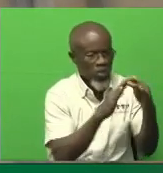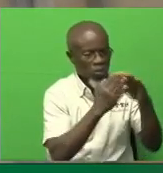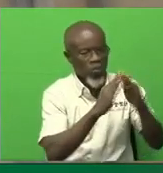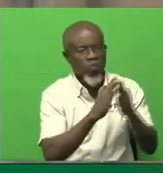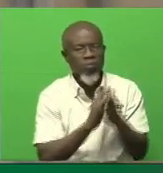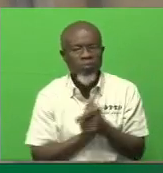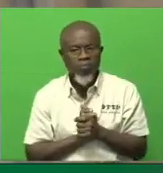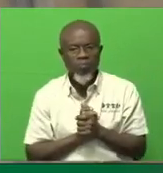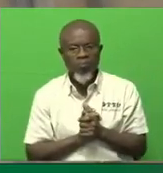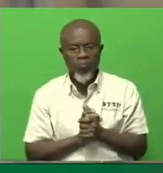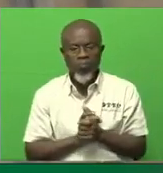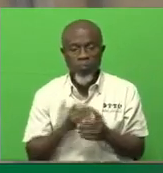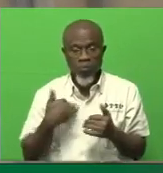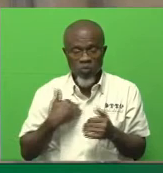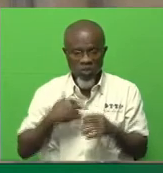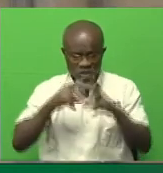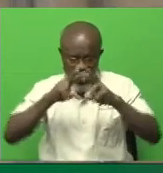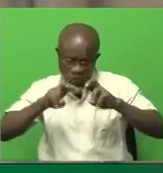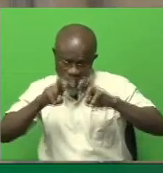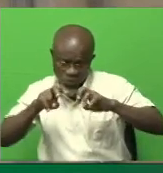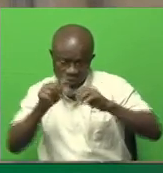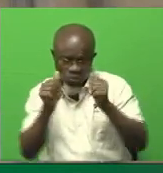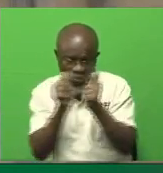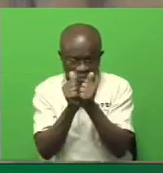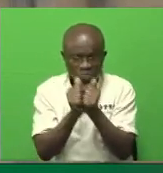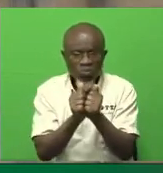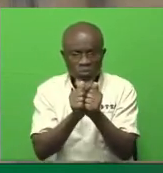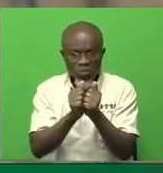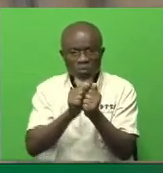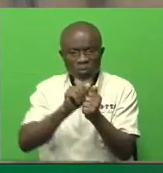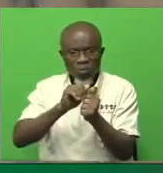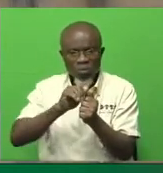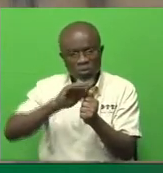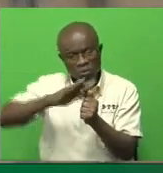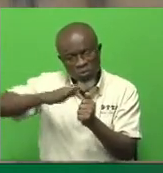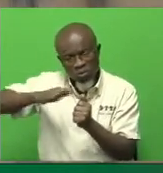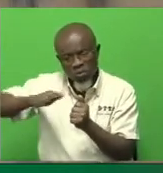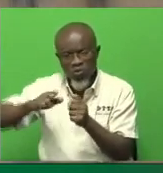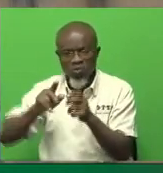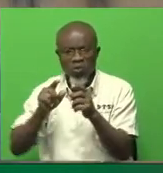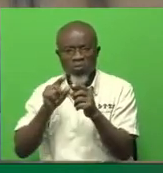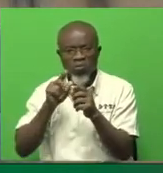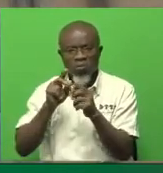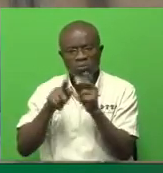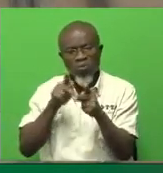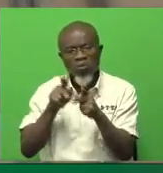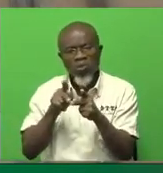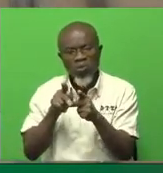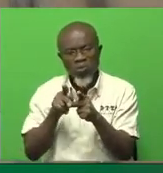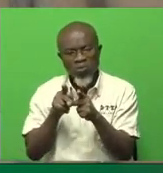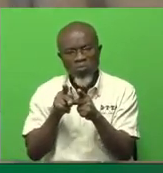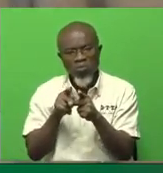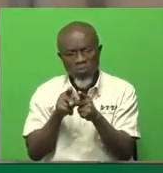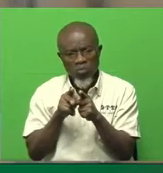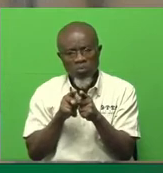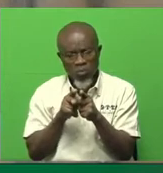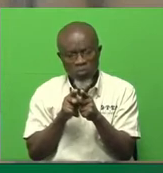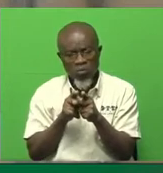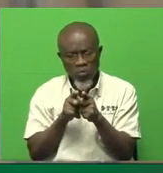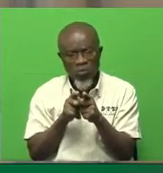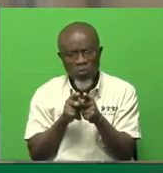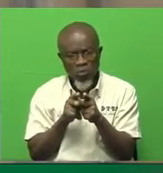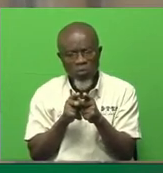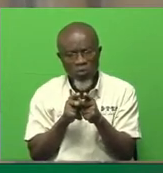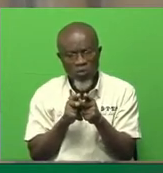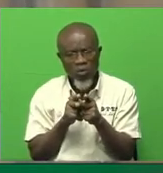throughout 2021. and let me tell you Mr Deputy speaker how well this screen programs work